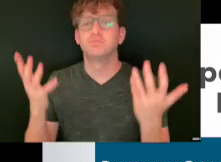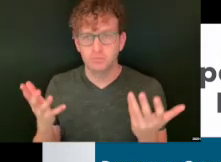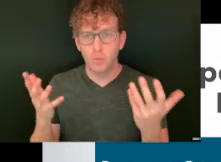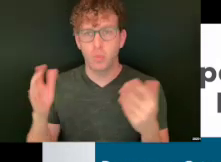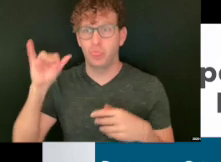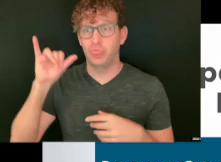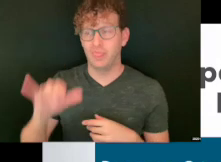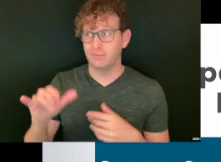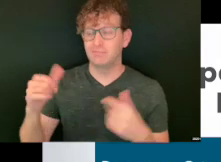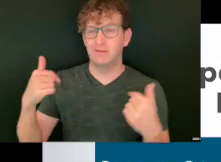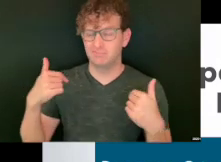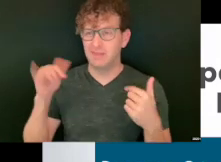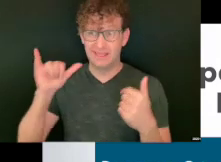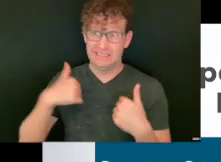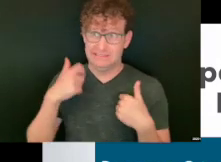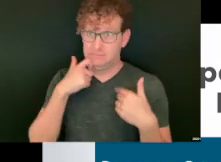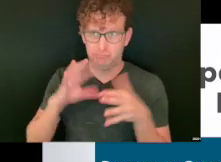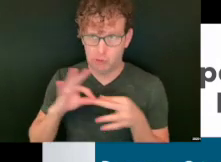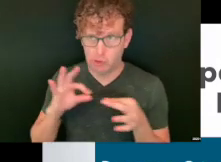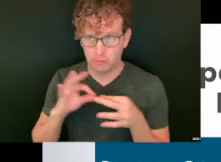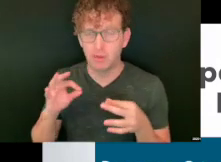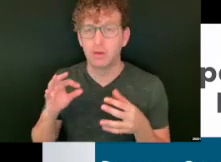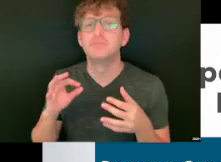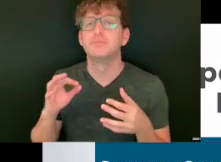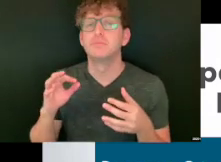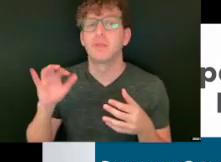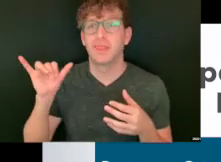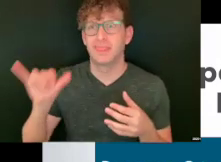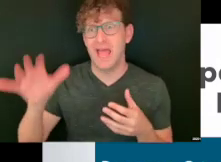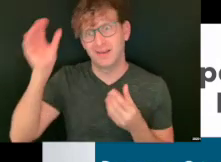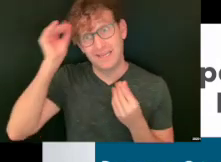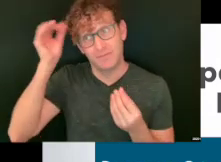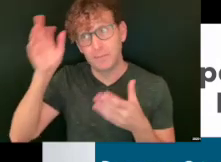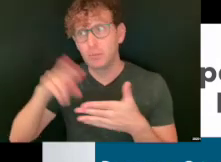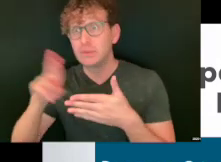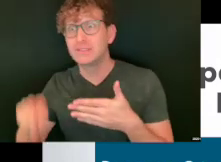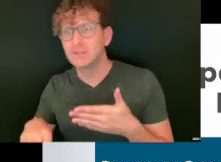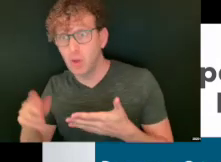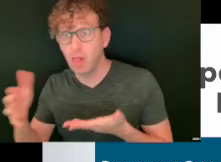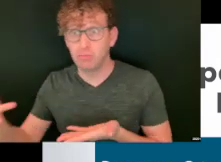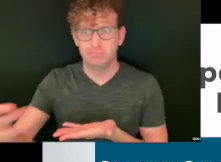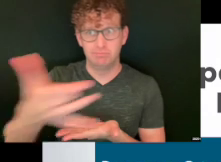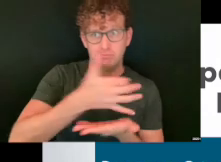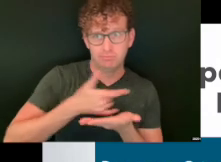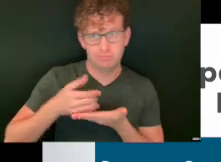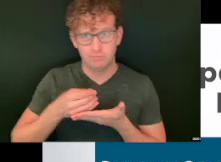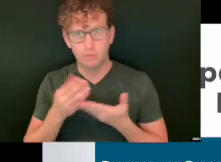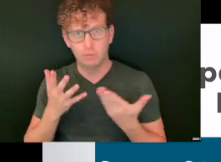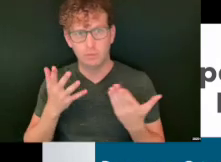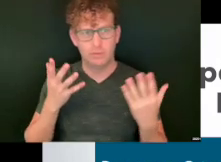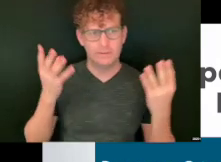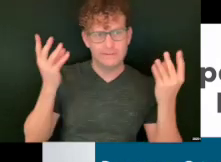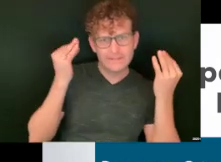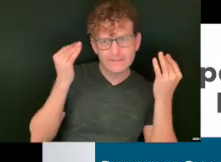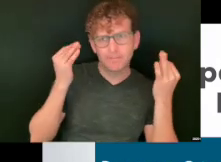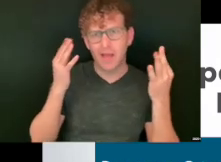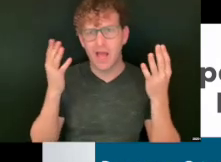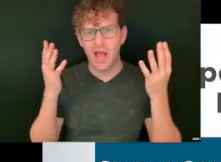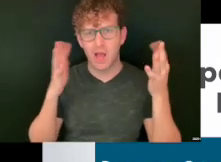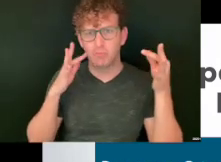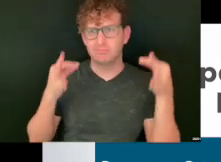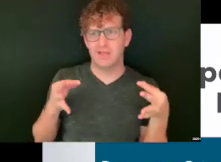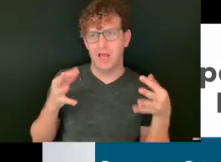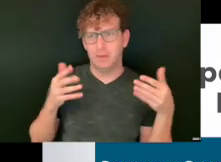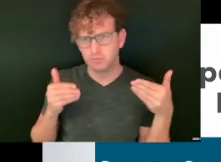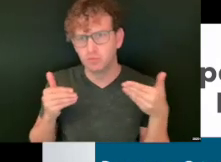incentives. Again, this is for fiscal year 2025-26. I won't go into detail since these are